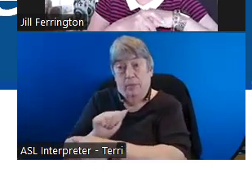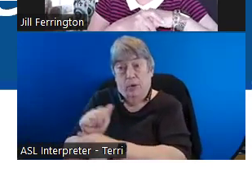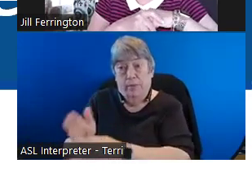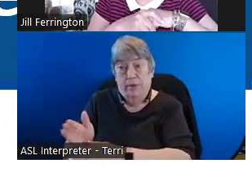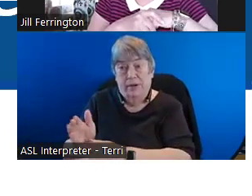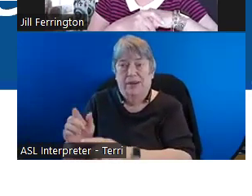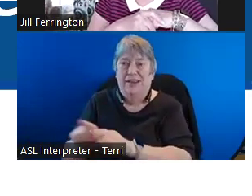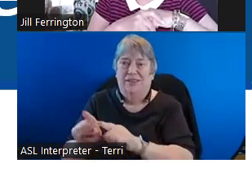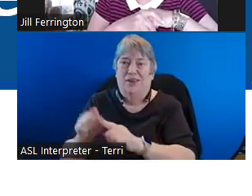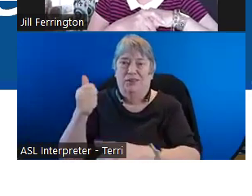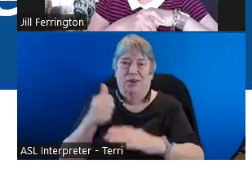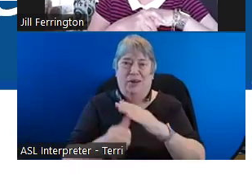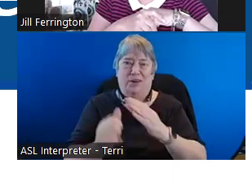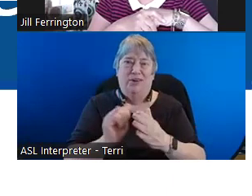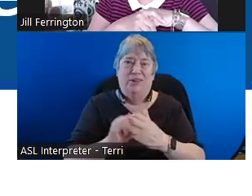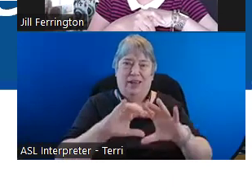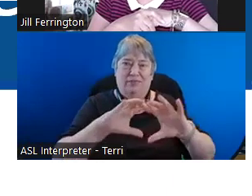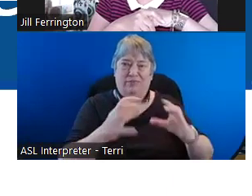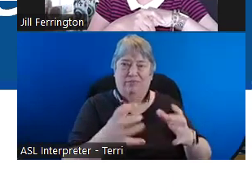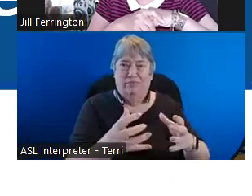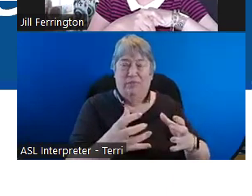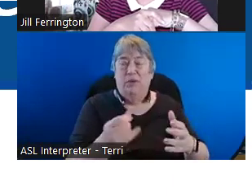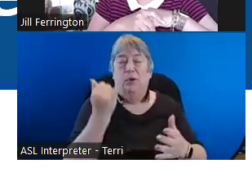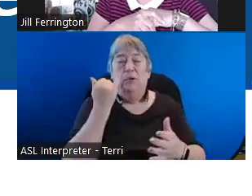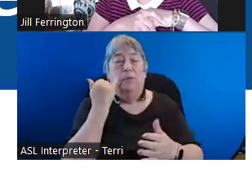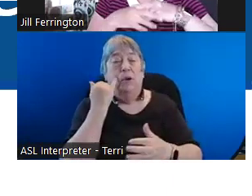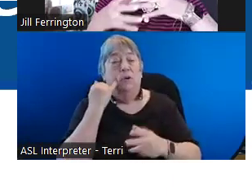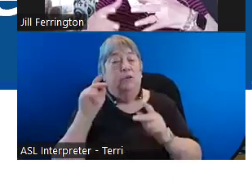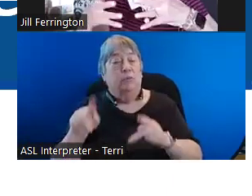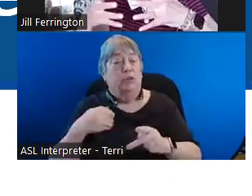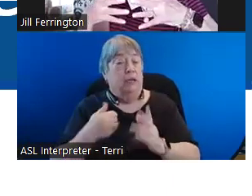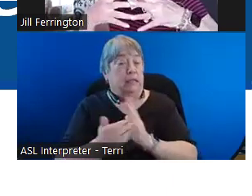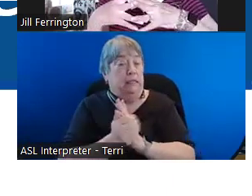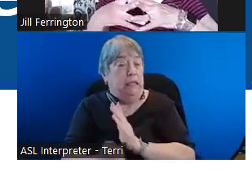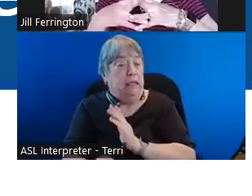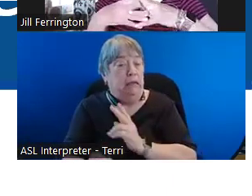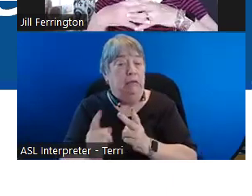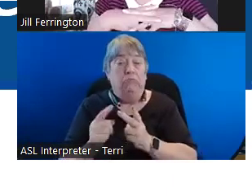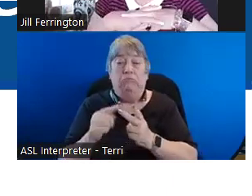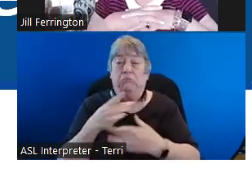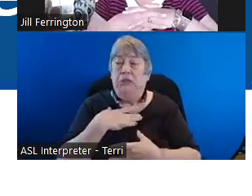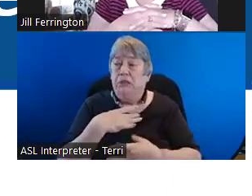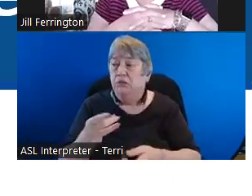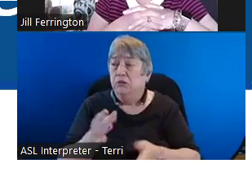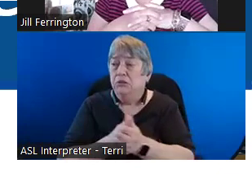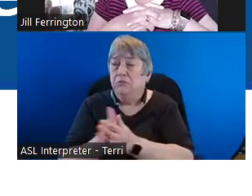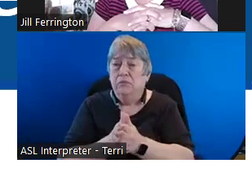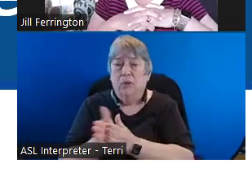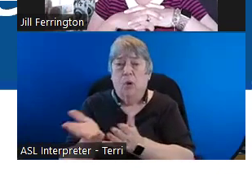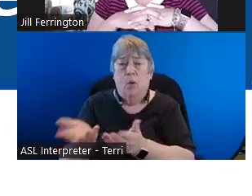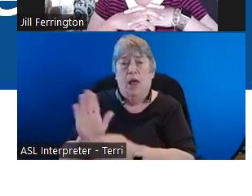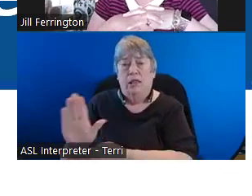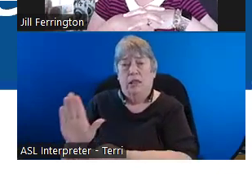of supported employment. So that person who has the talent and that interest in being an entrepreneur